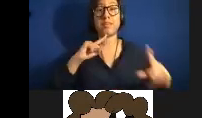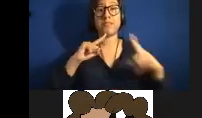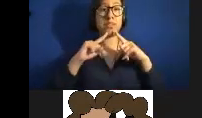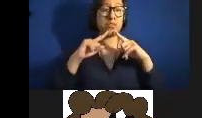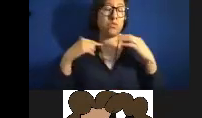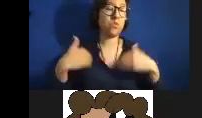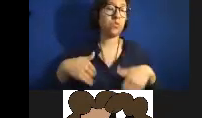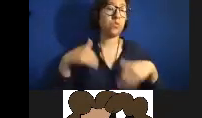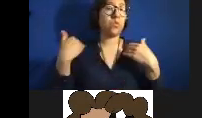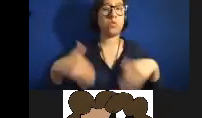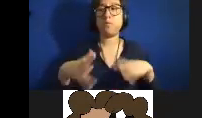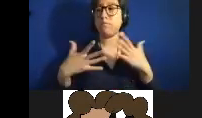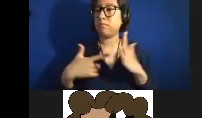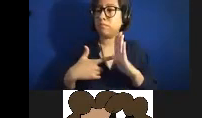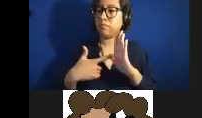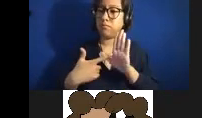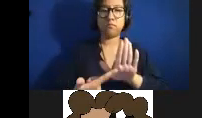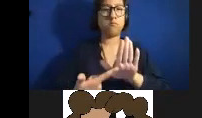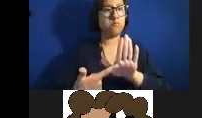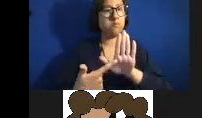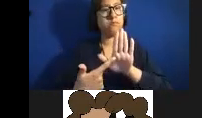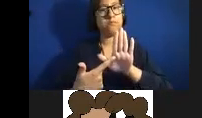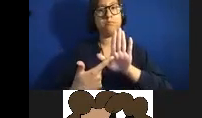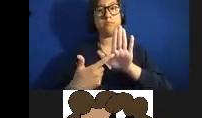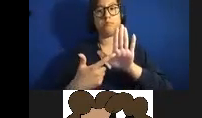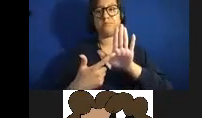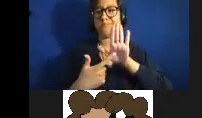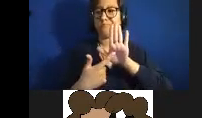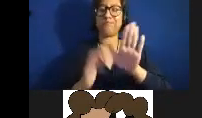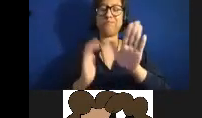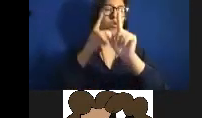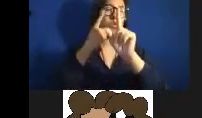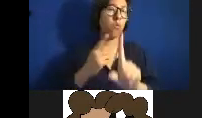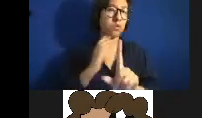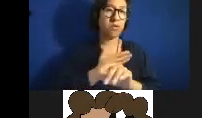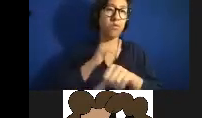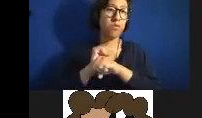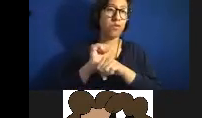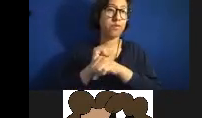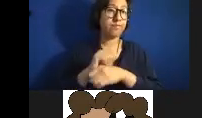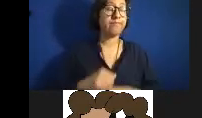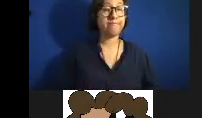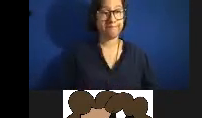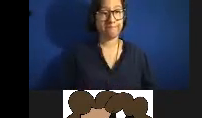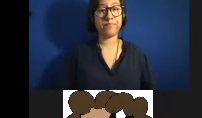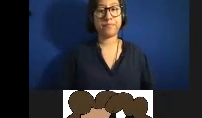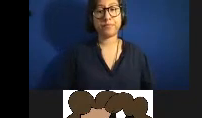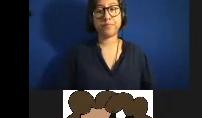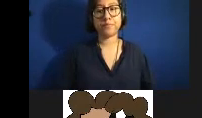has been at the forefront of our work Just last year,